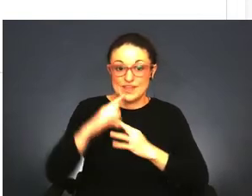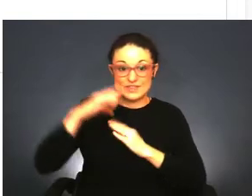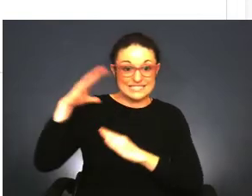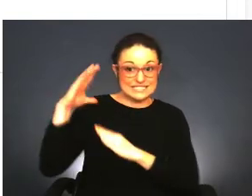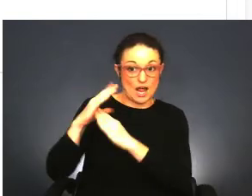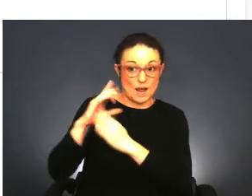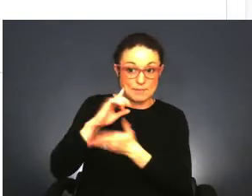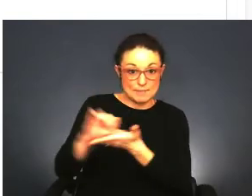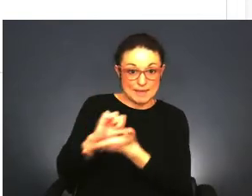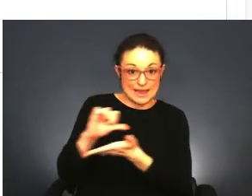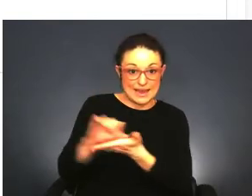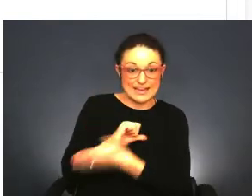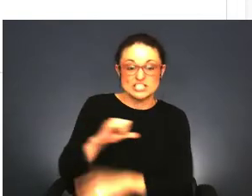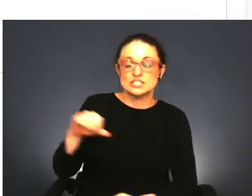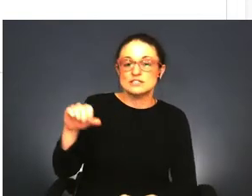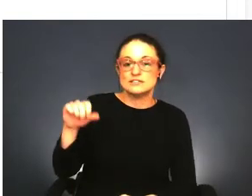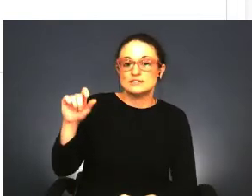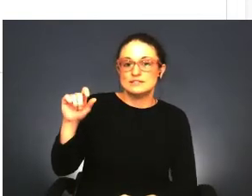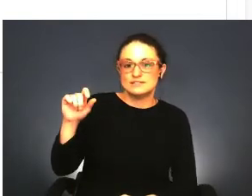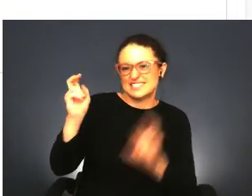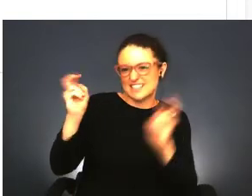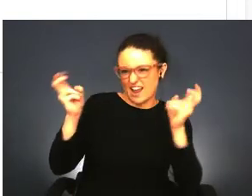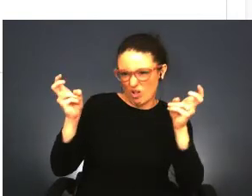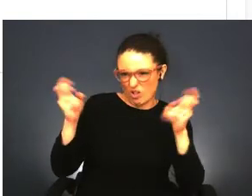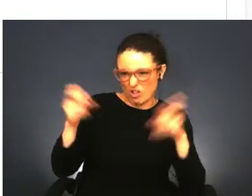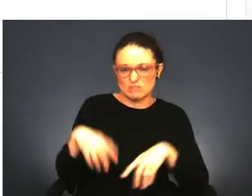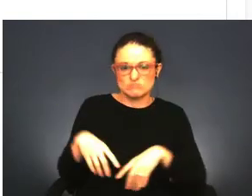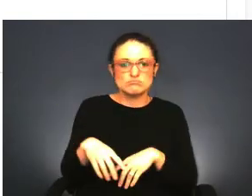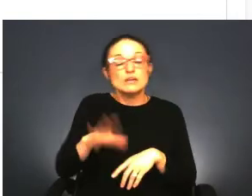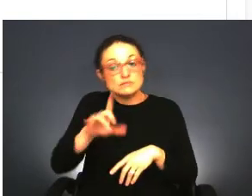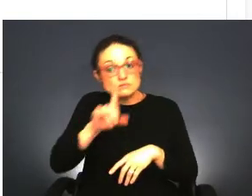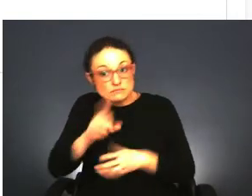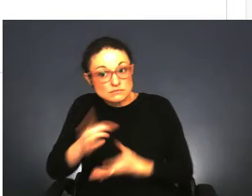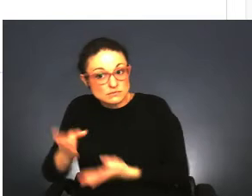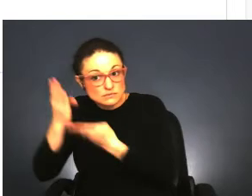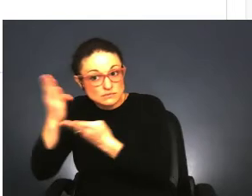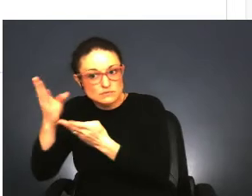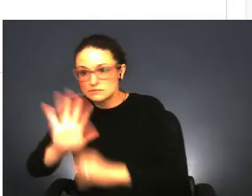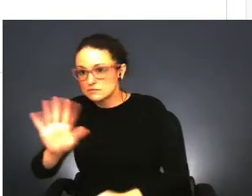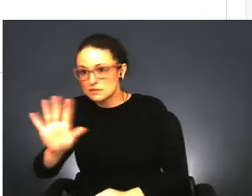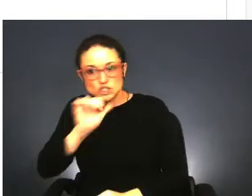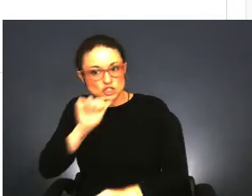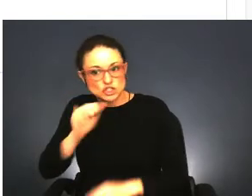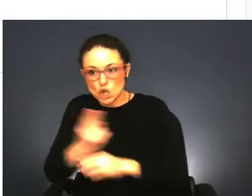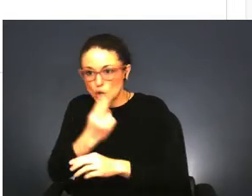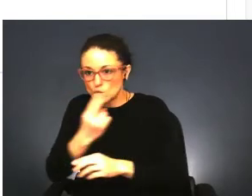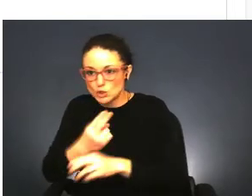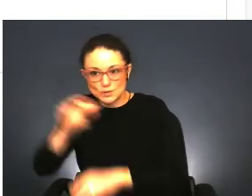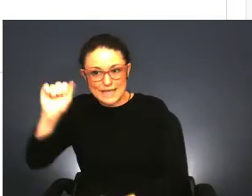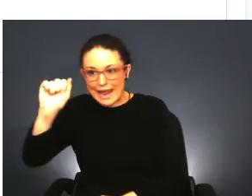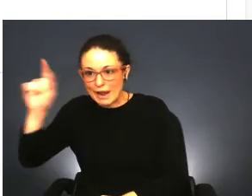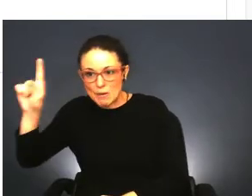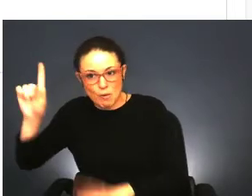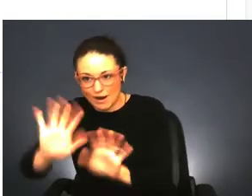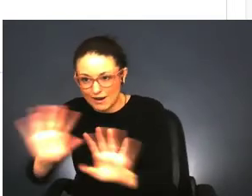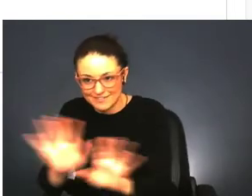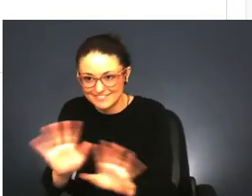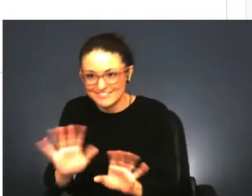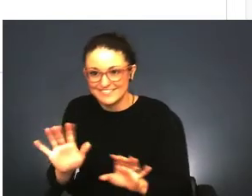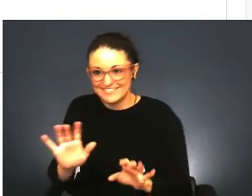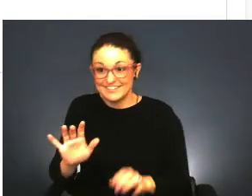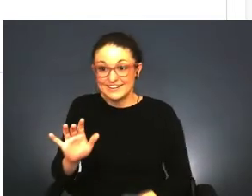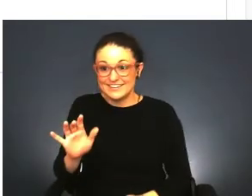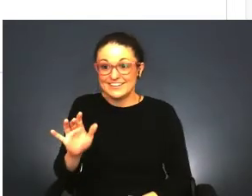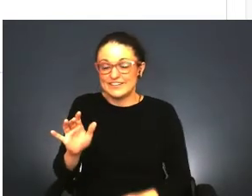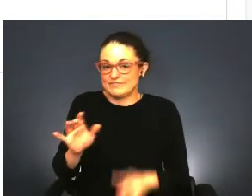have the title, the assignment title. I really recommend not using a title like A1. I've done that for